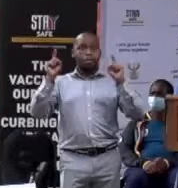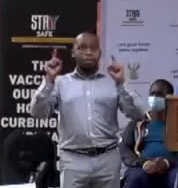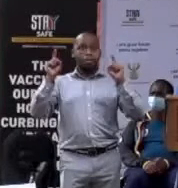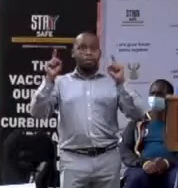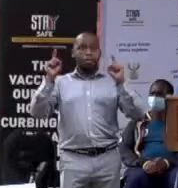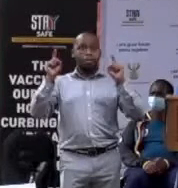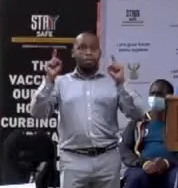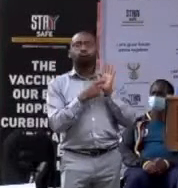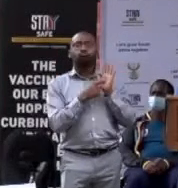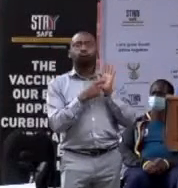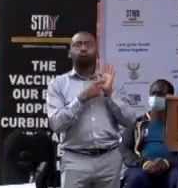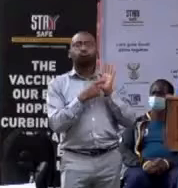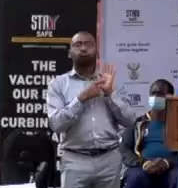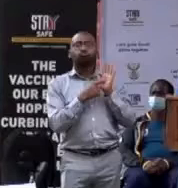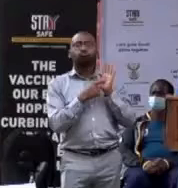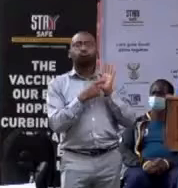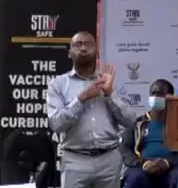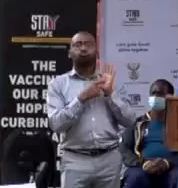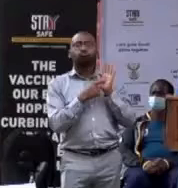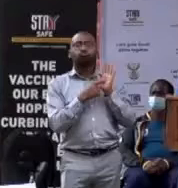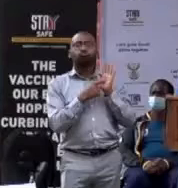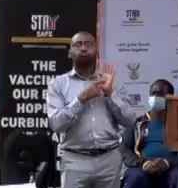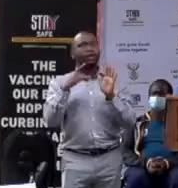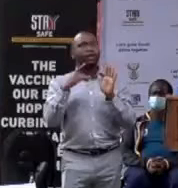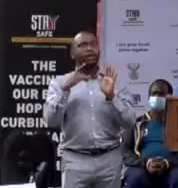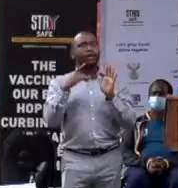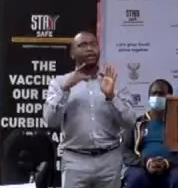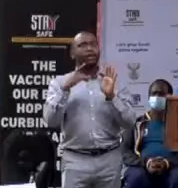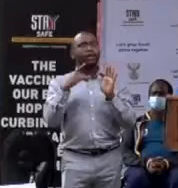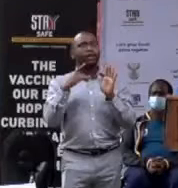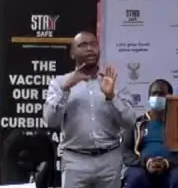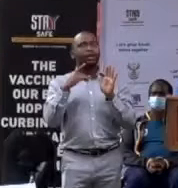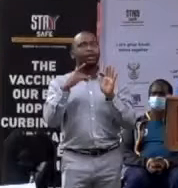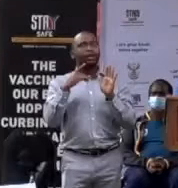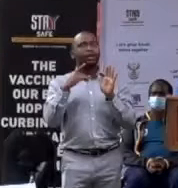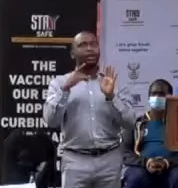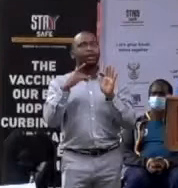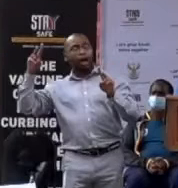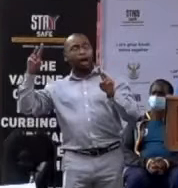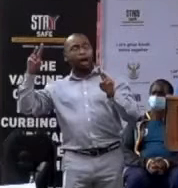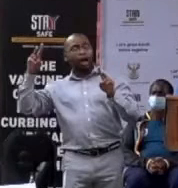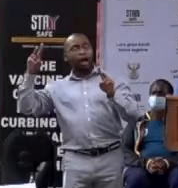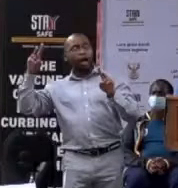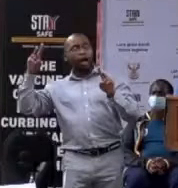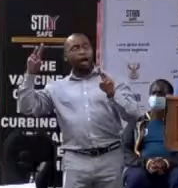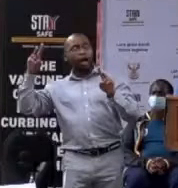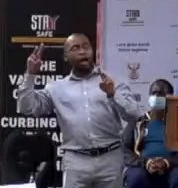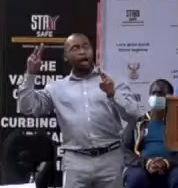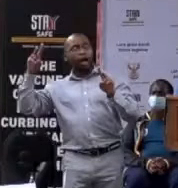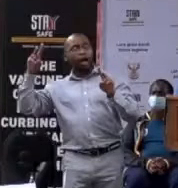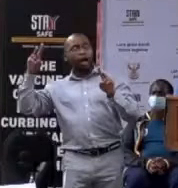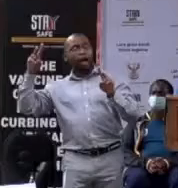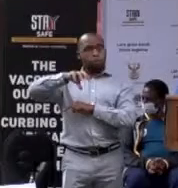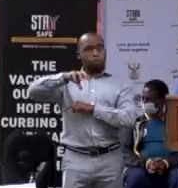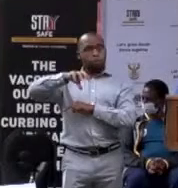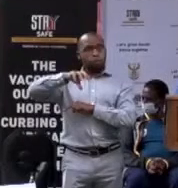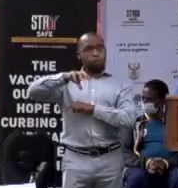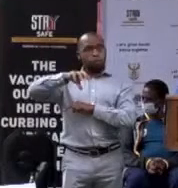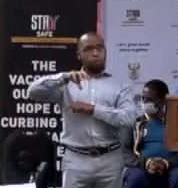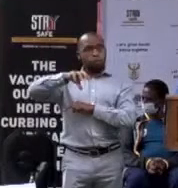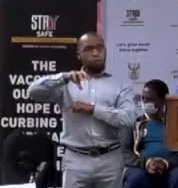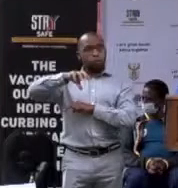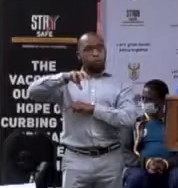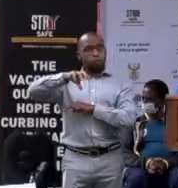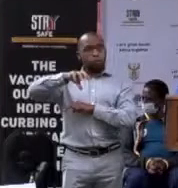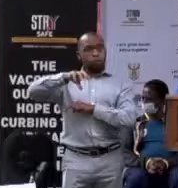show us as the Eastern Cape what is happening in other provinces. Just a short video, a few minutes. So we